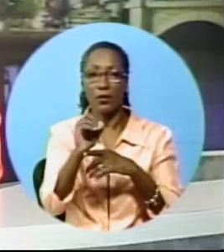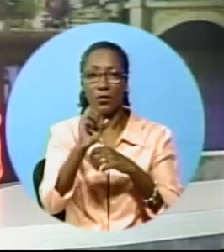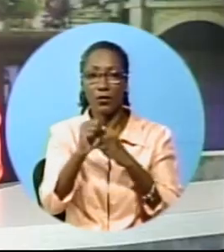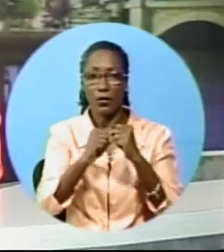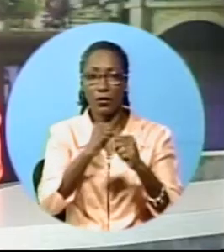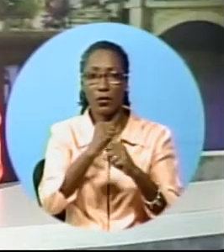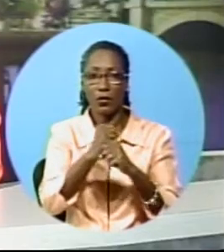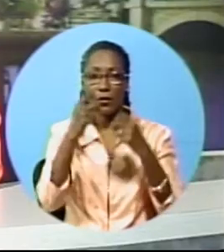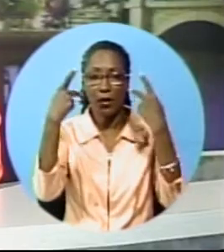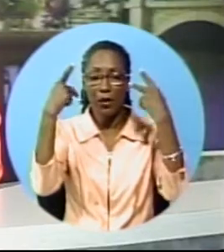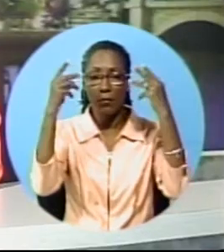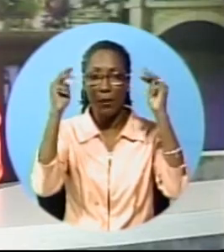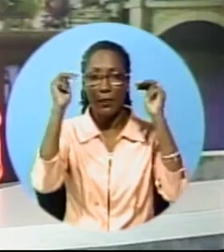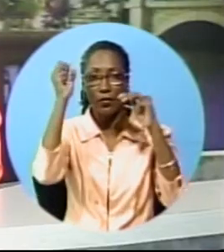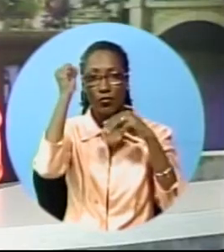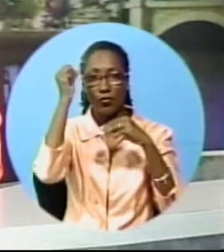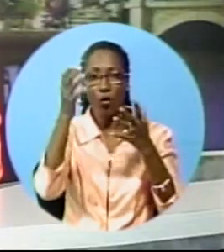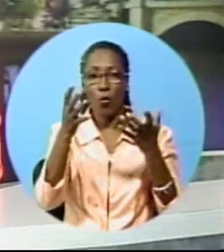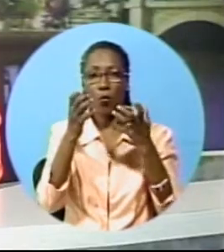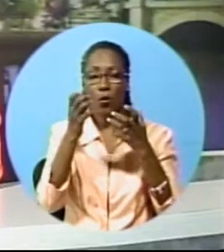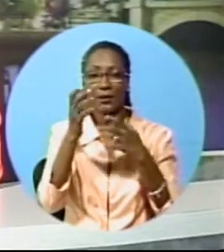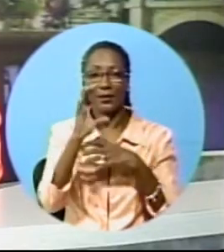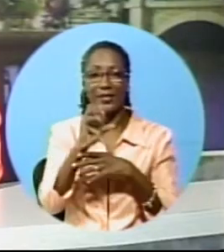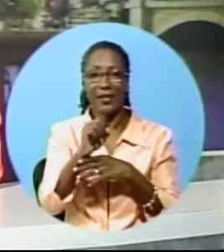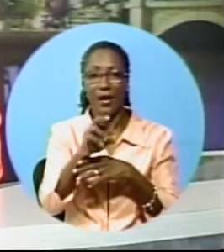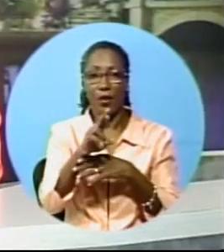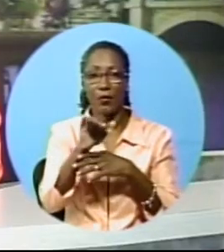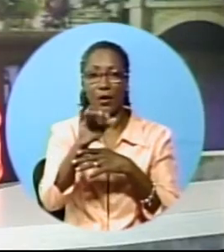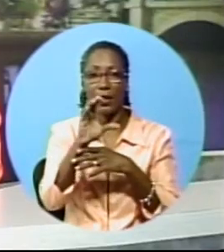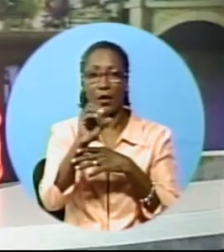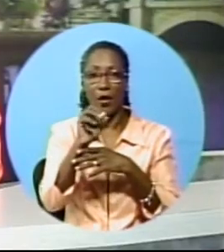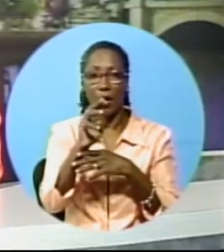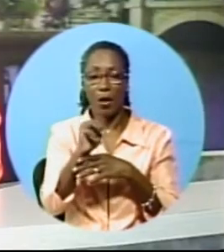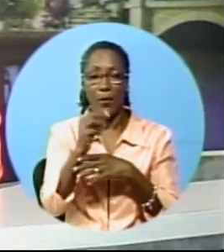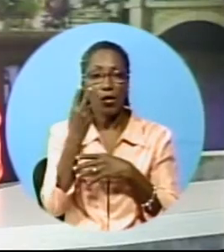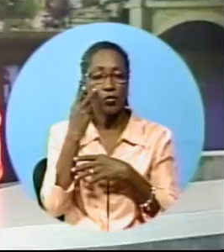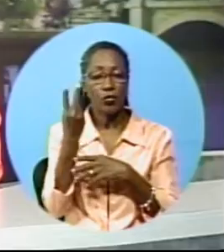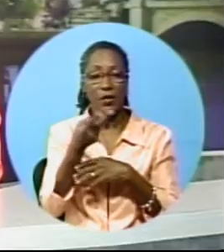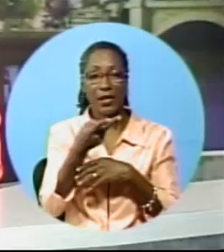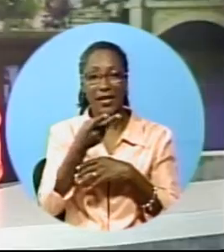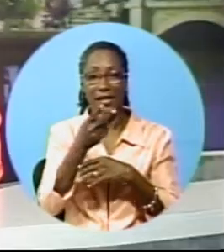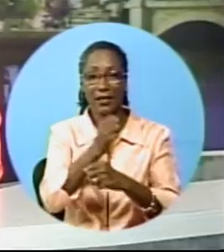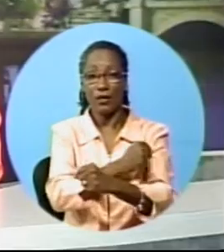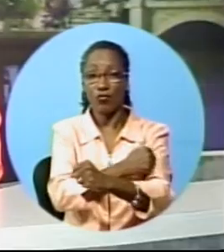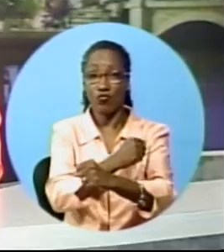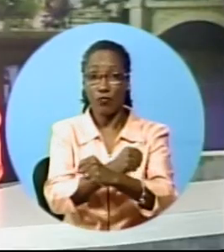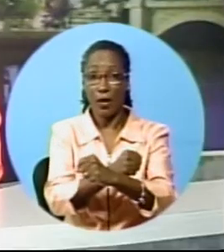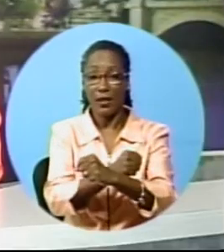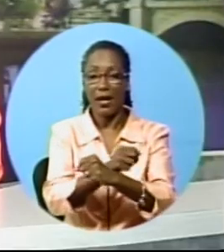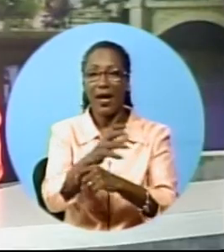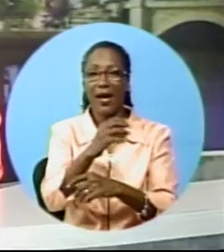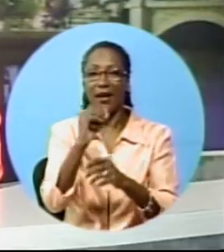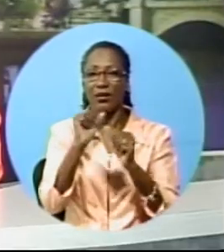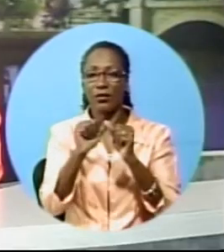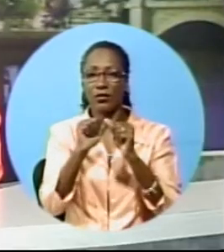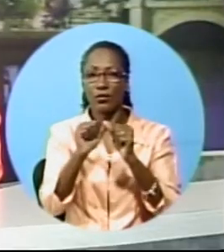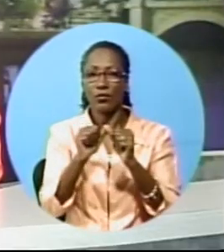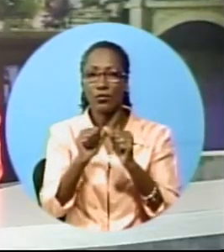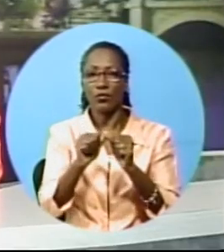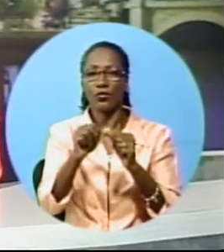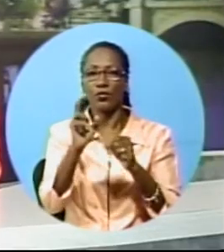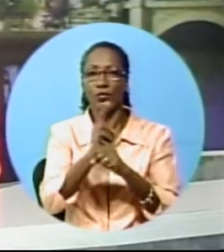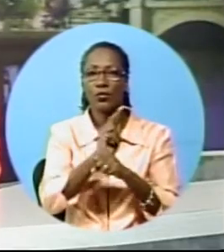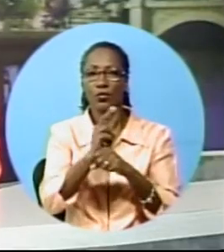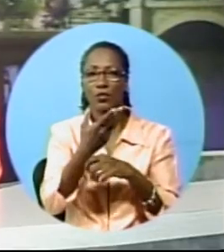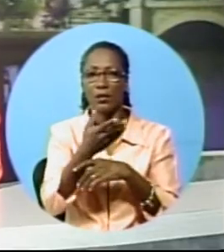its strengths and retain them at all cost. The advice came in his address during the ongoing 27th CARICOM Intercessional